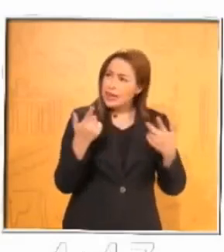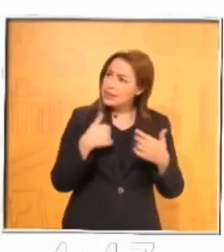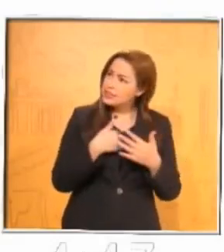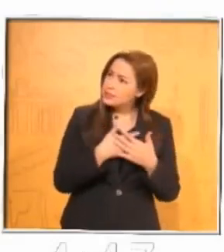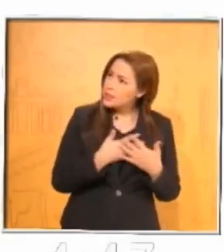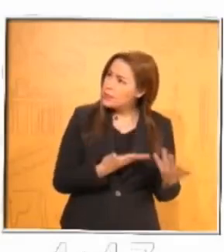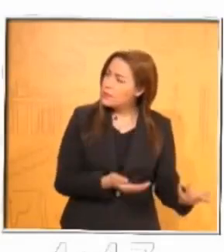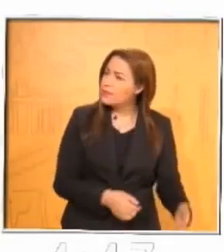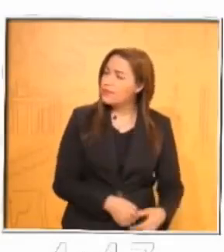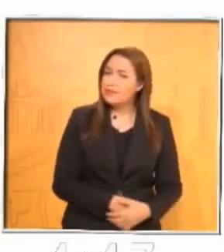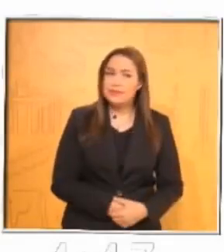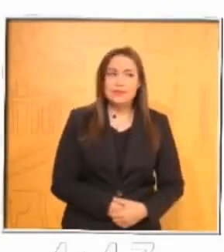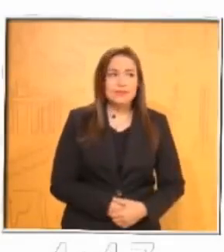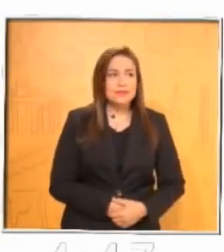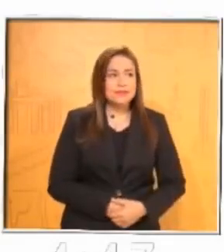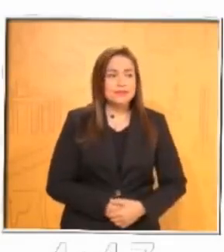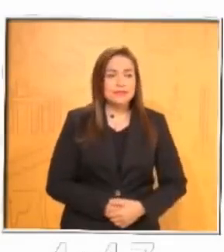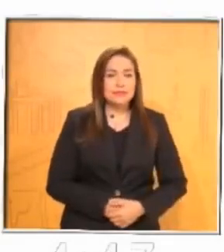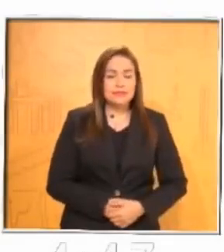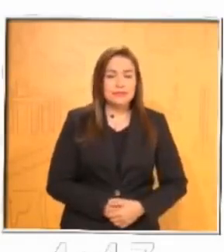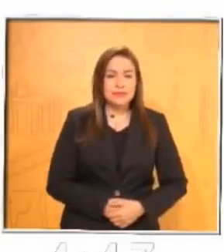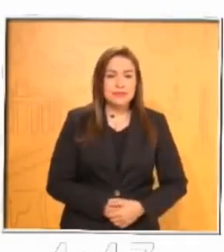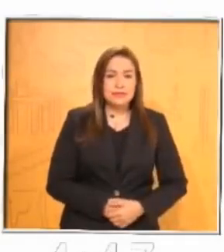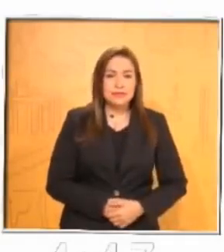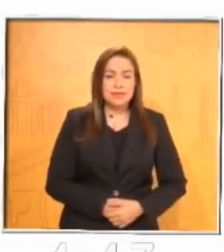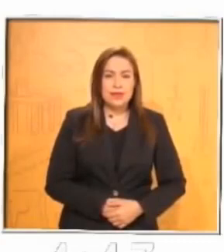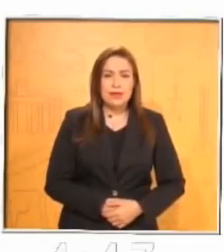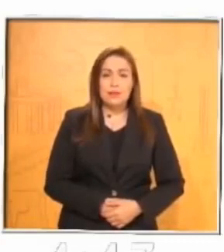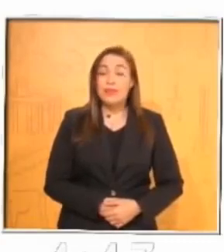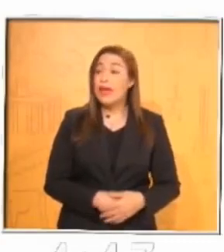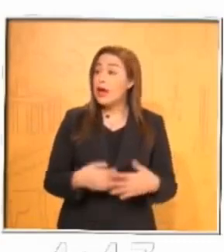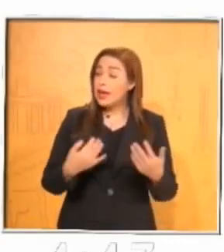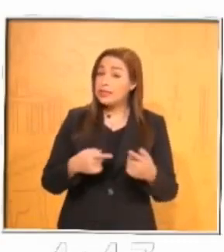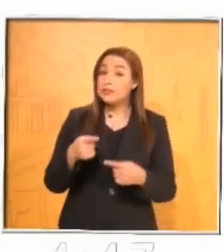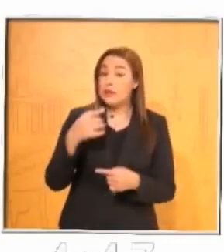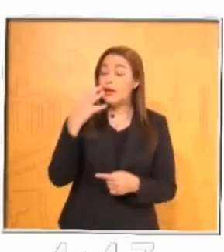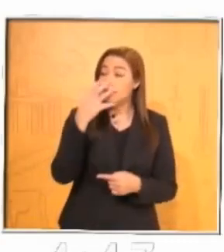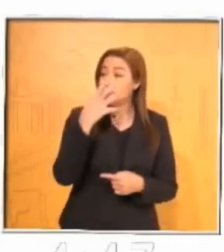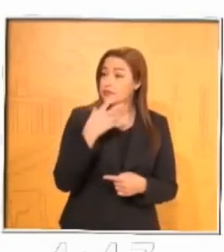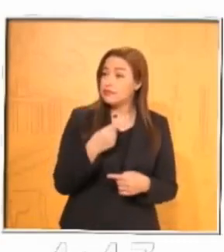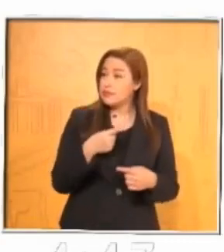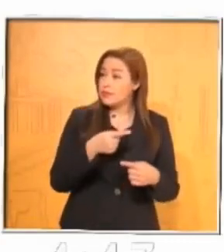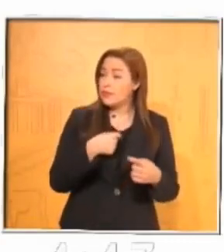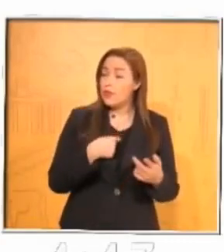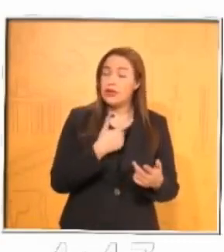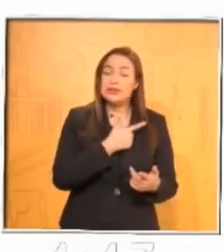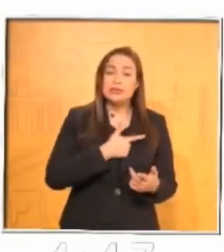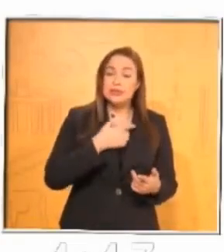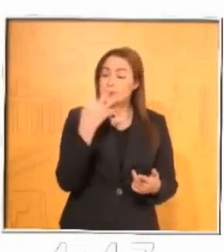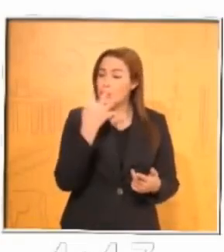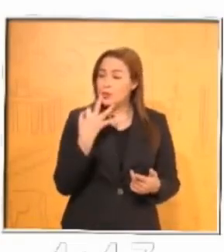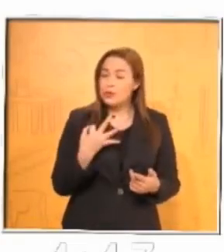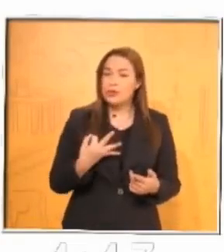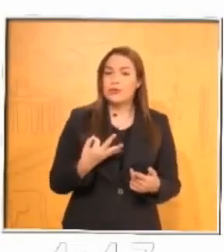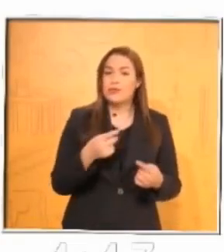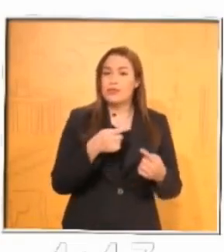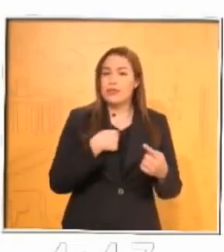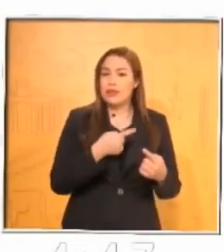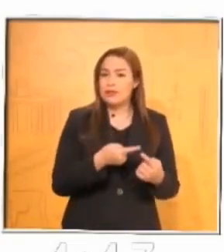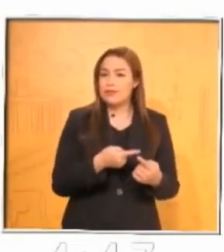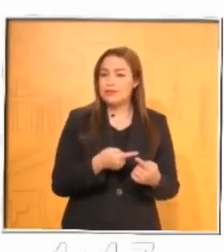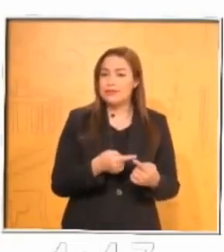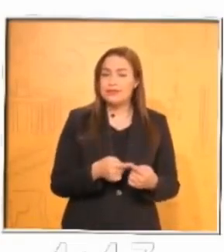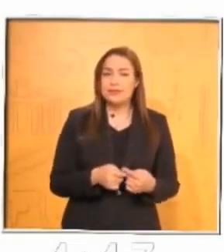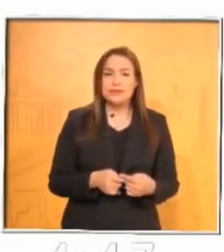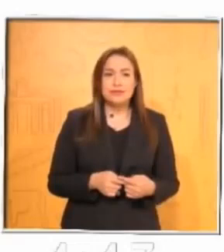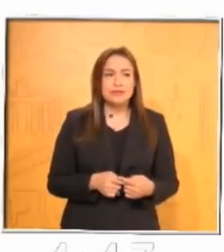answers, "And it's too much beautiful to eat." He says, "Beauty is in the